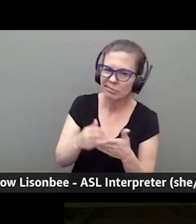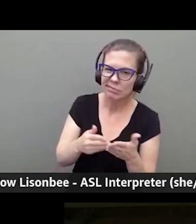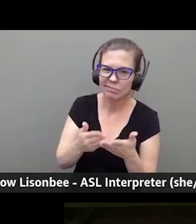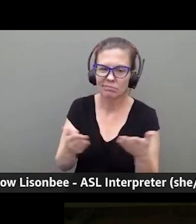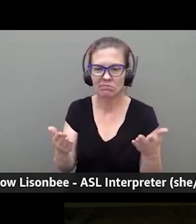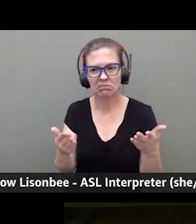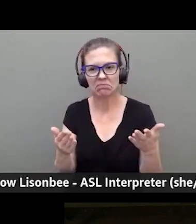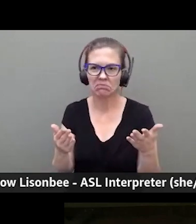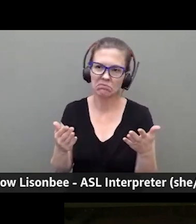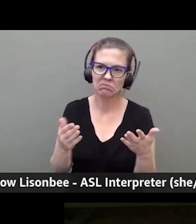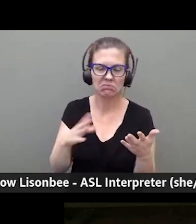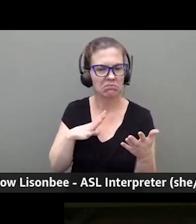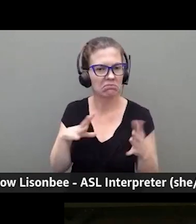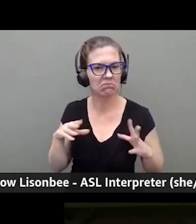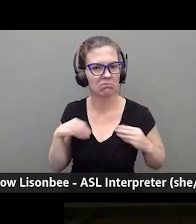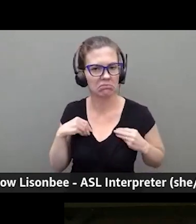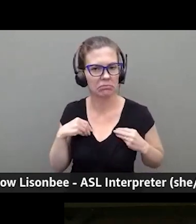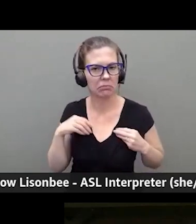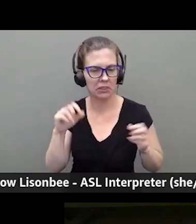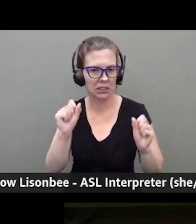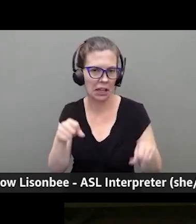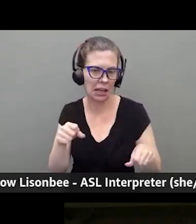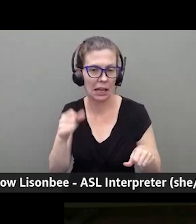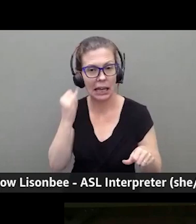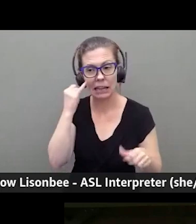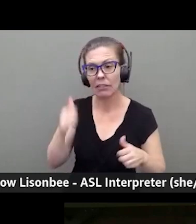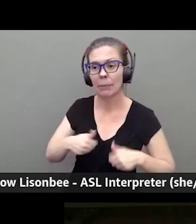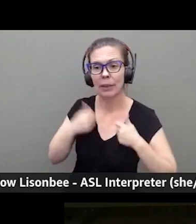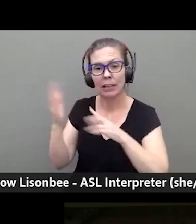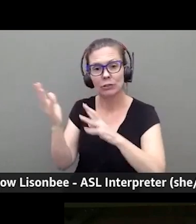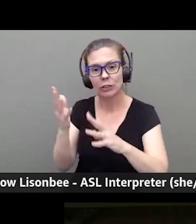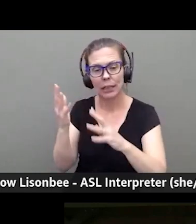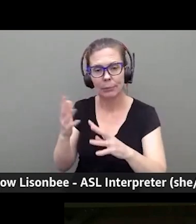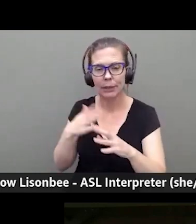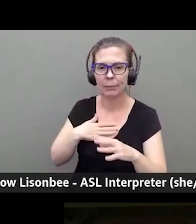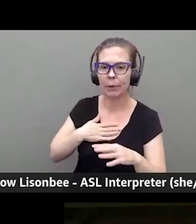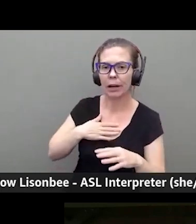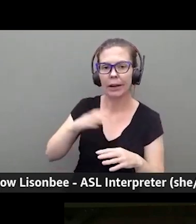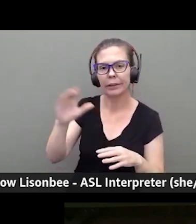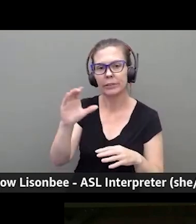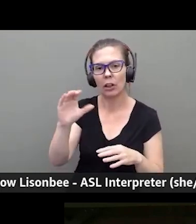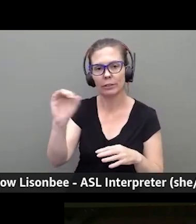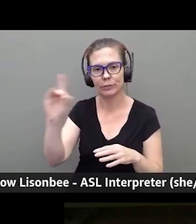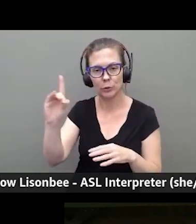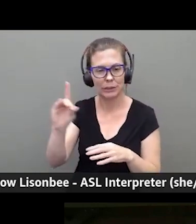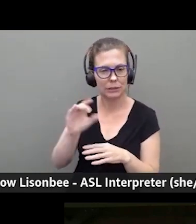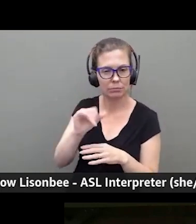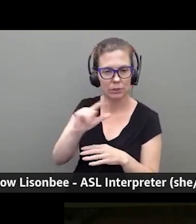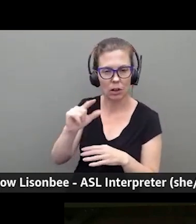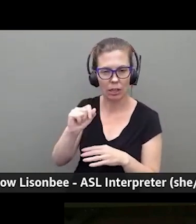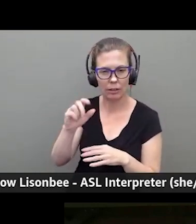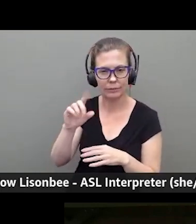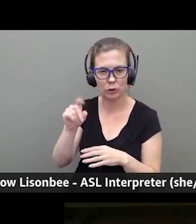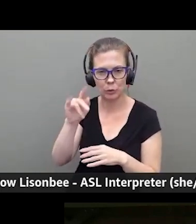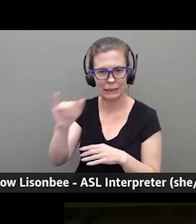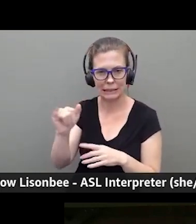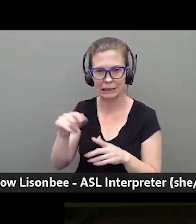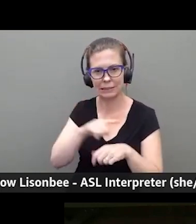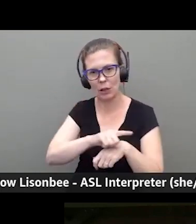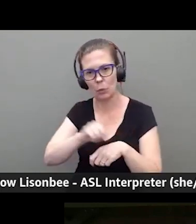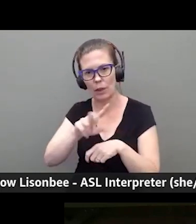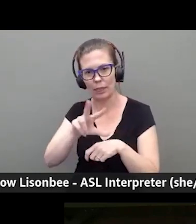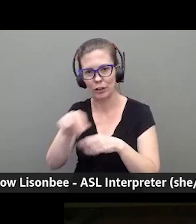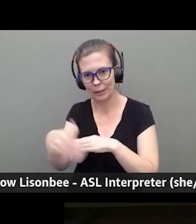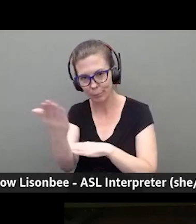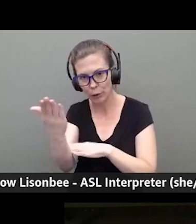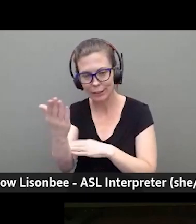things, that's perfectly acceptable. If I'm live streaming my Call of Duty until 1:30 in the morning tonight when I'm playing with my